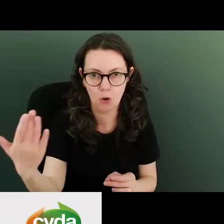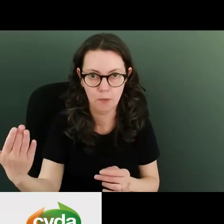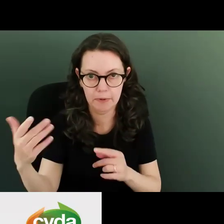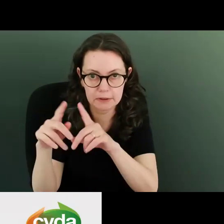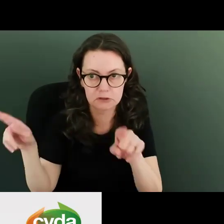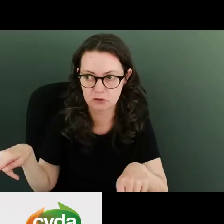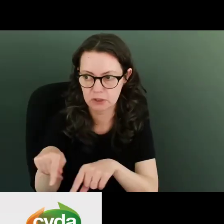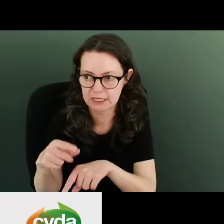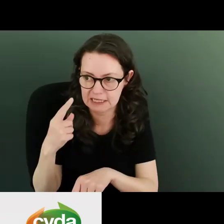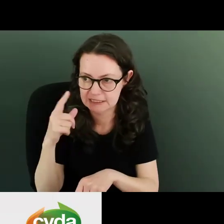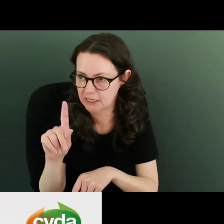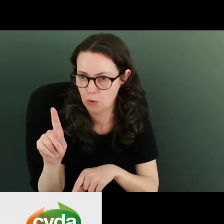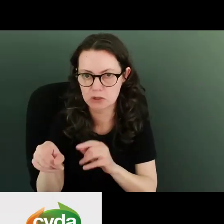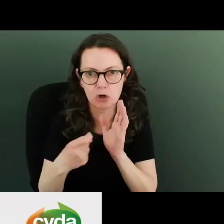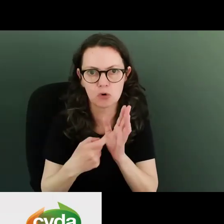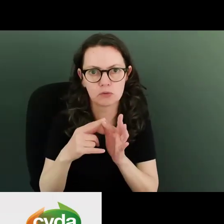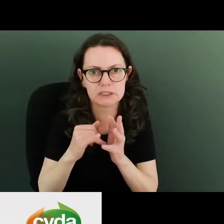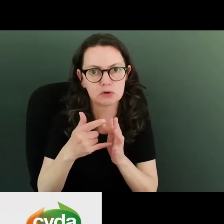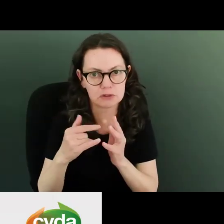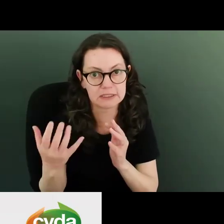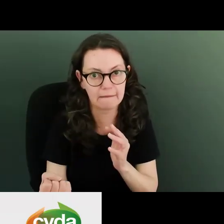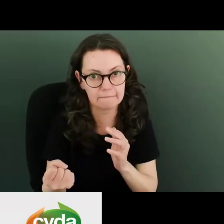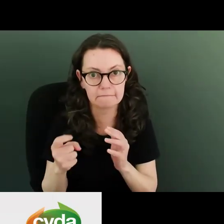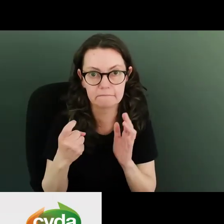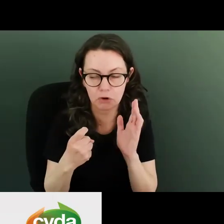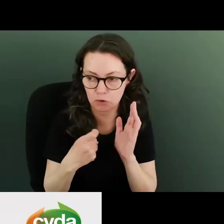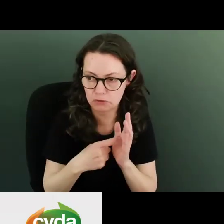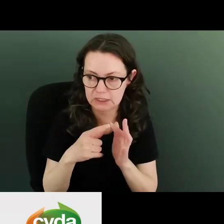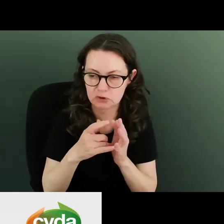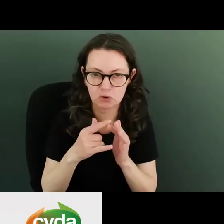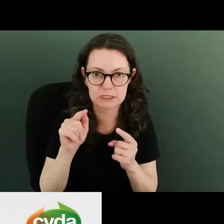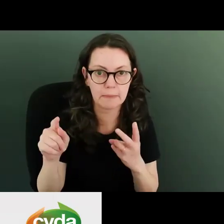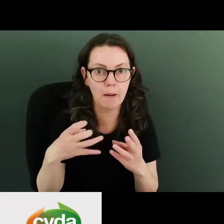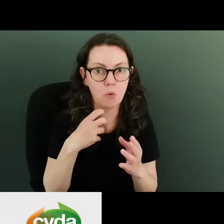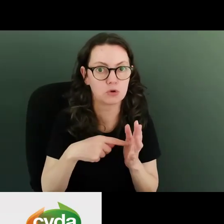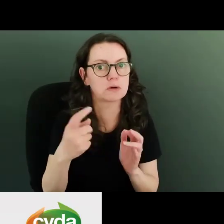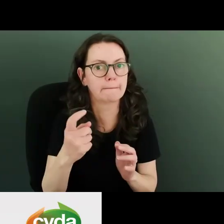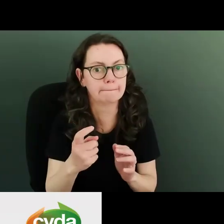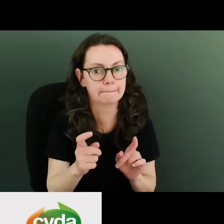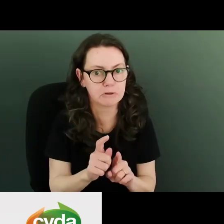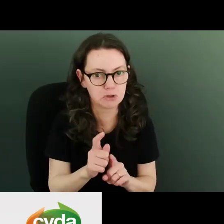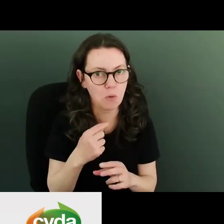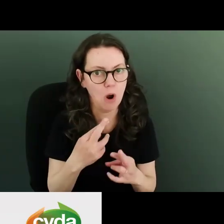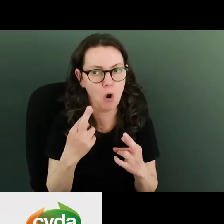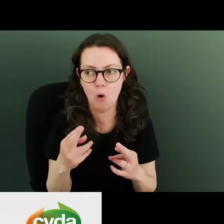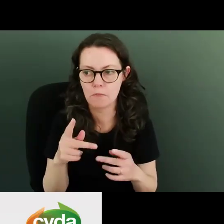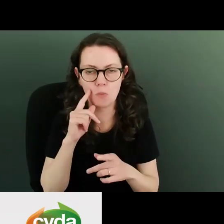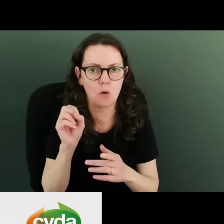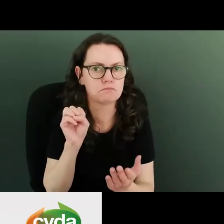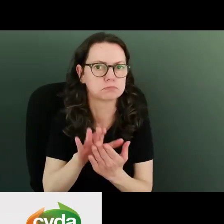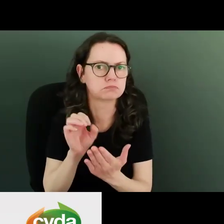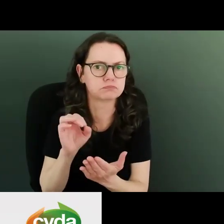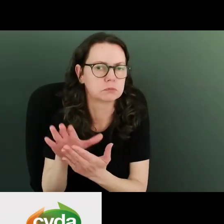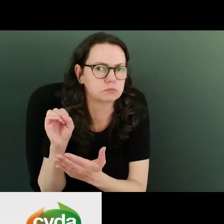As Sonia shared, there's a range of resources already up there. And there are a lot more on their way, and we hope to release them in the coming